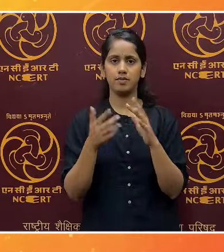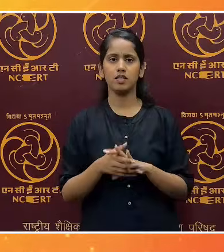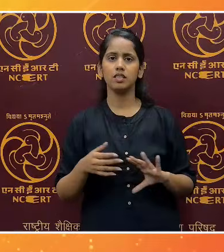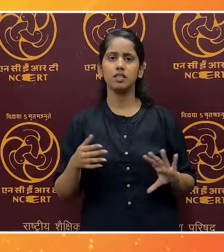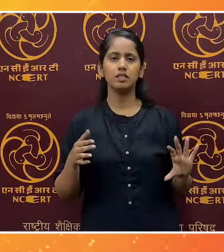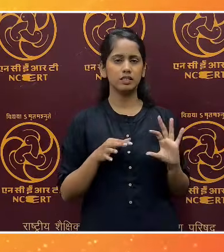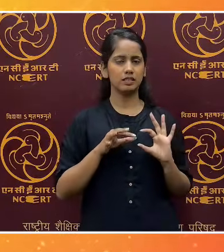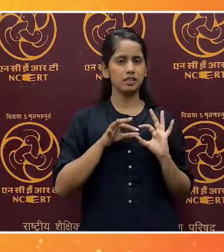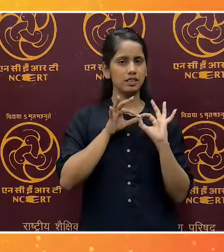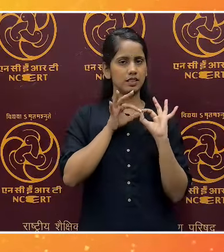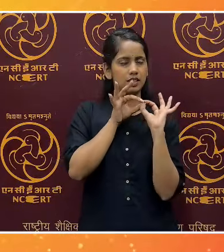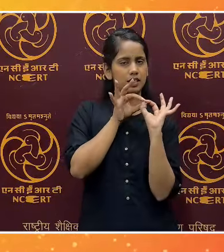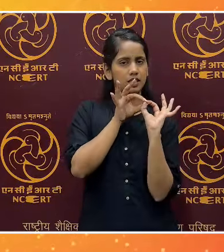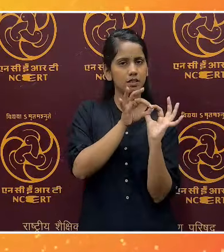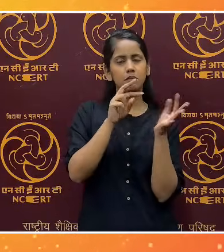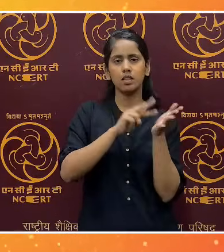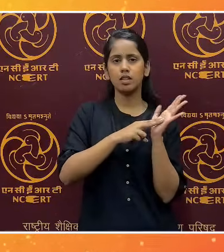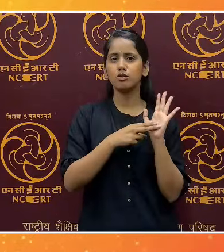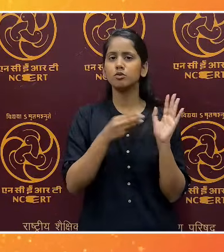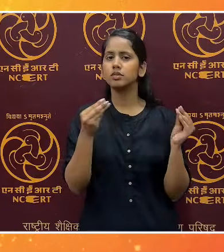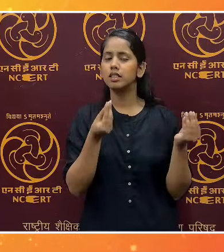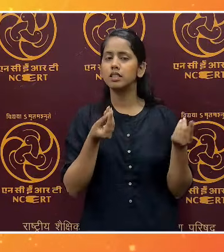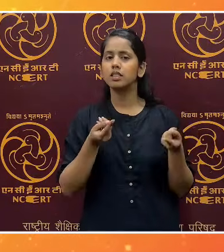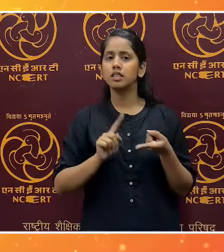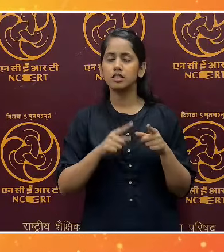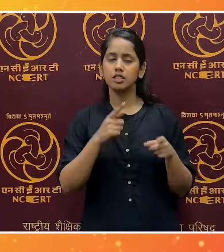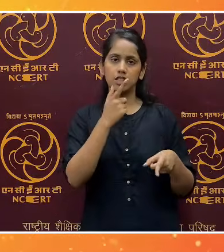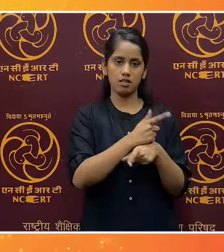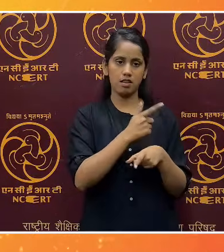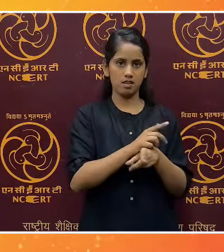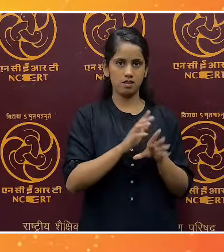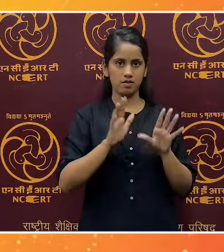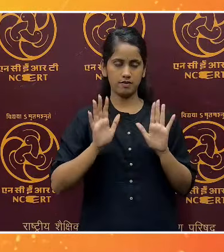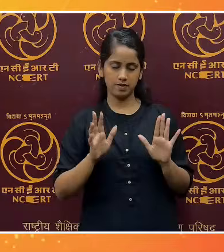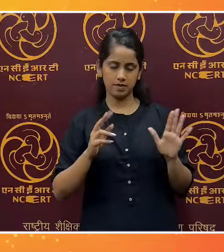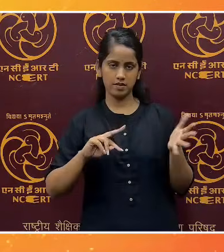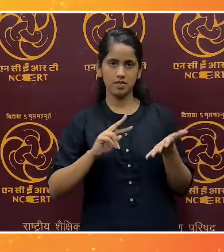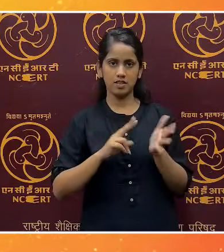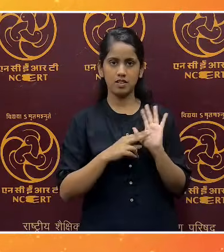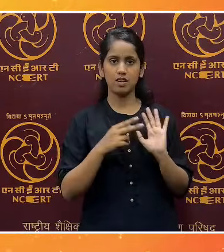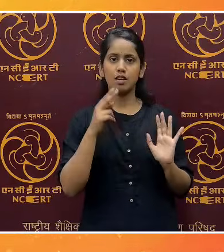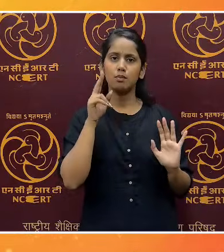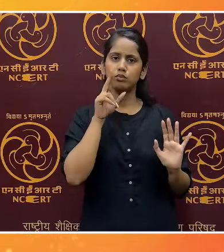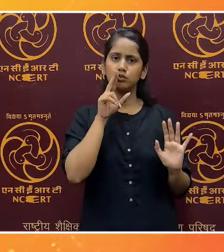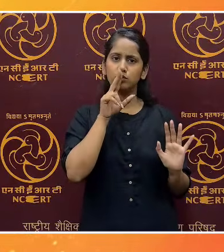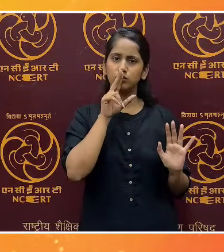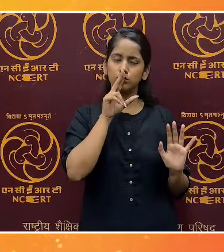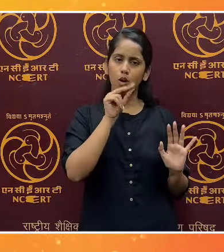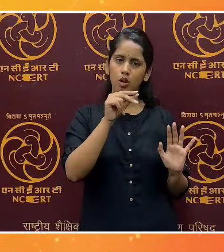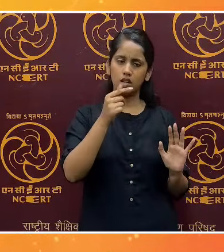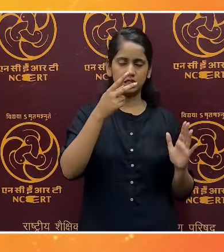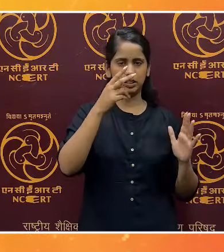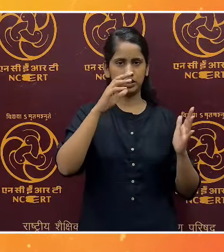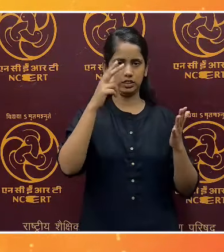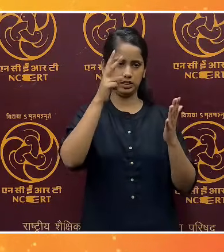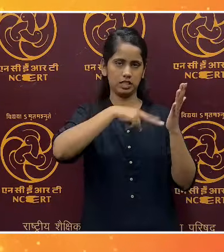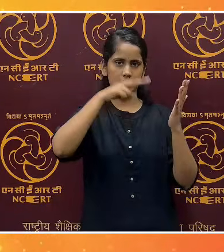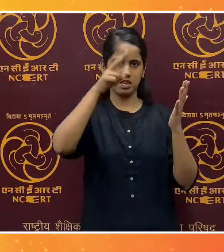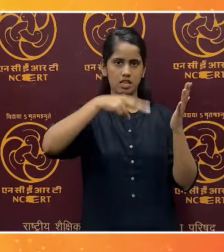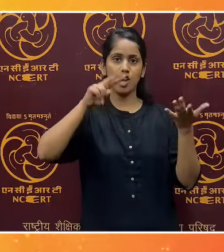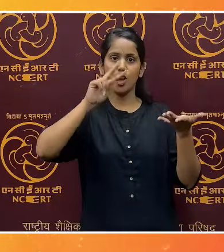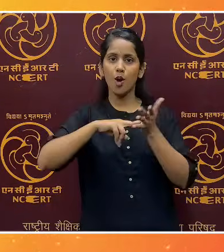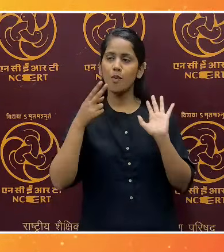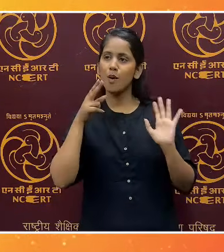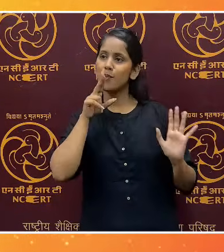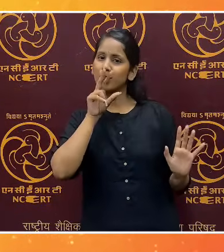relate it to one more thing. Like sometimes what happens that a teacher is there, she's narrating a chapter. And she's also modulating her